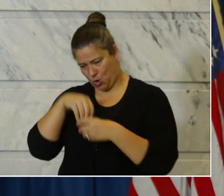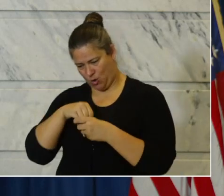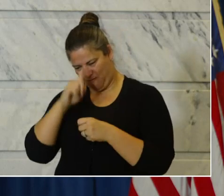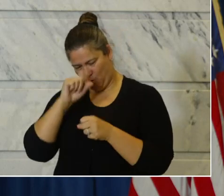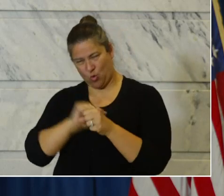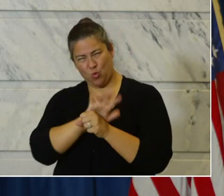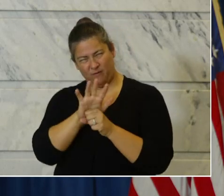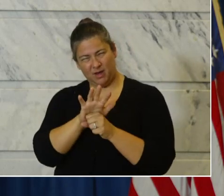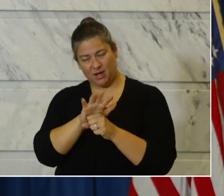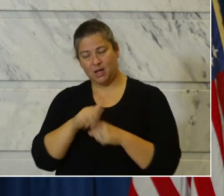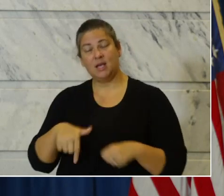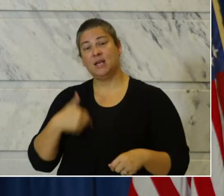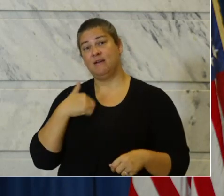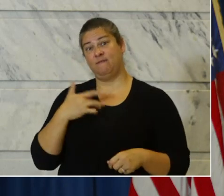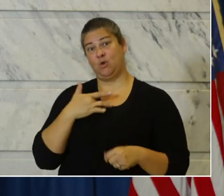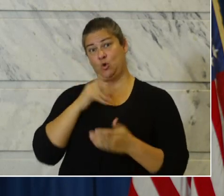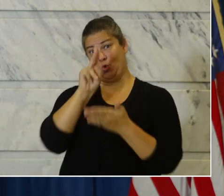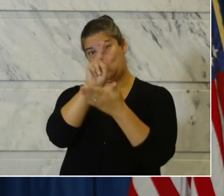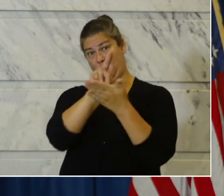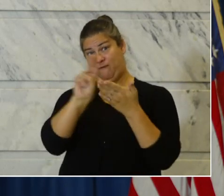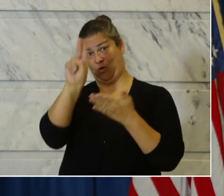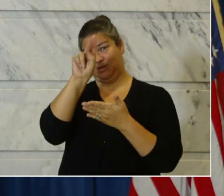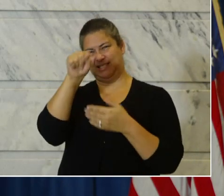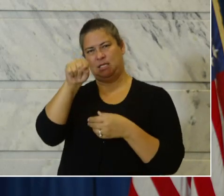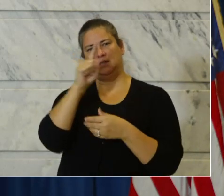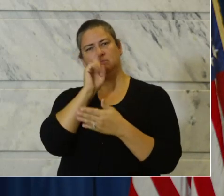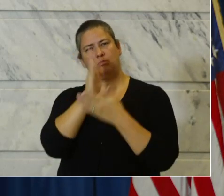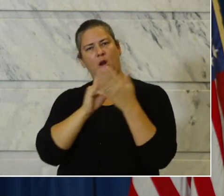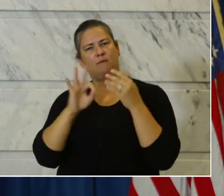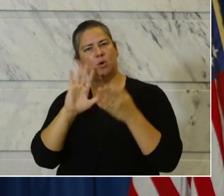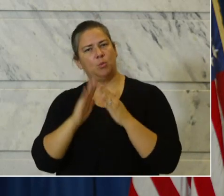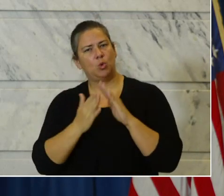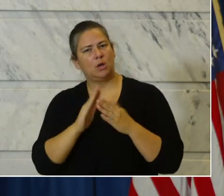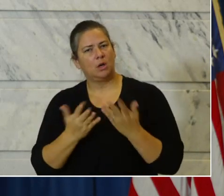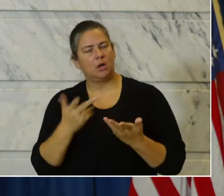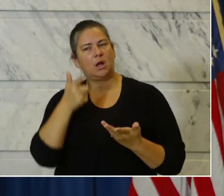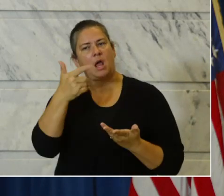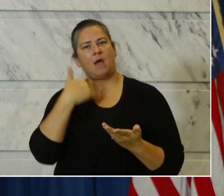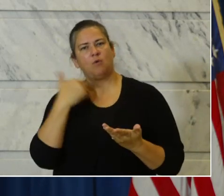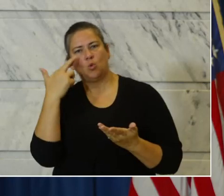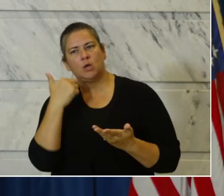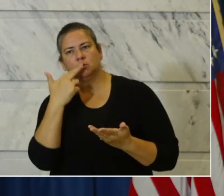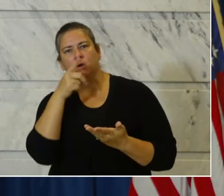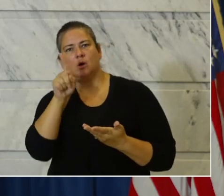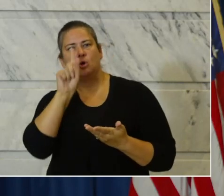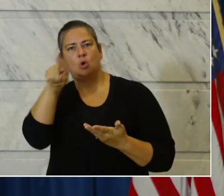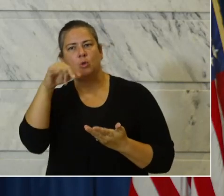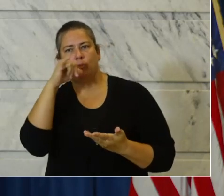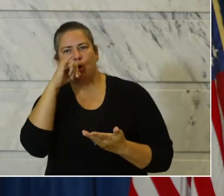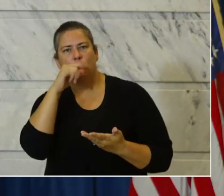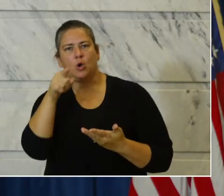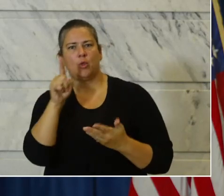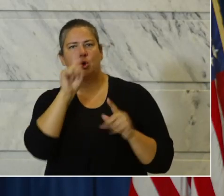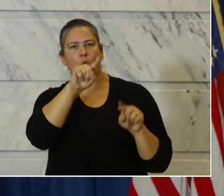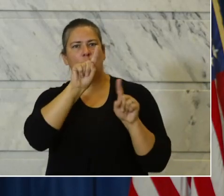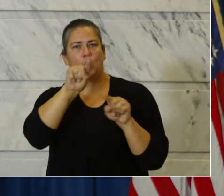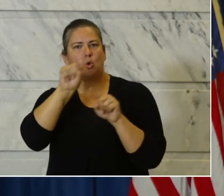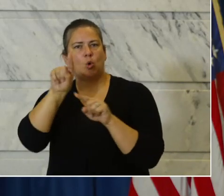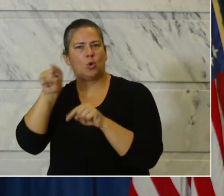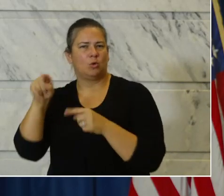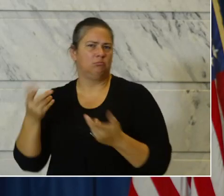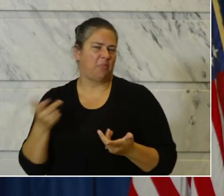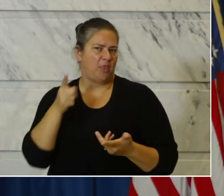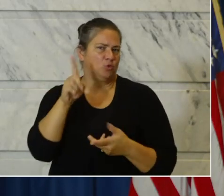believe a university is a part of a community. Those kids go to restaurants, they go to bars, they go to different places in the community.